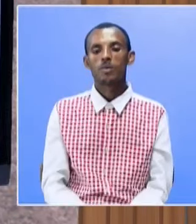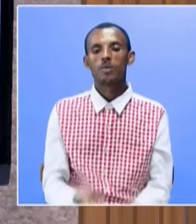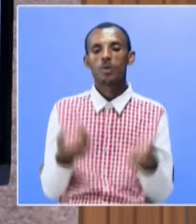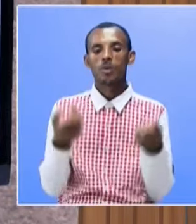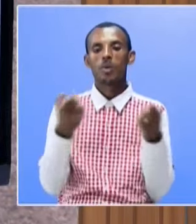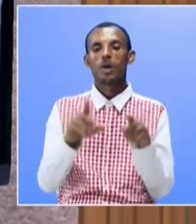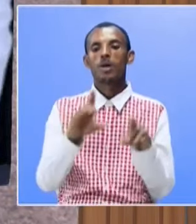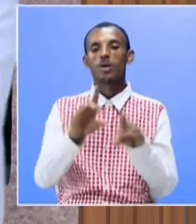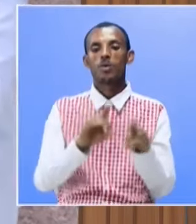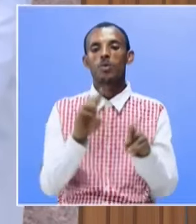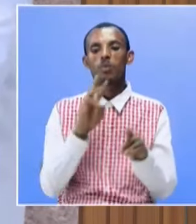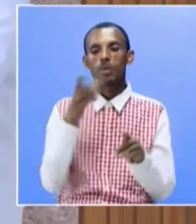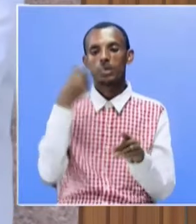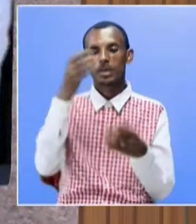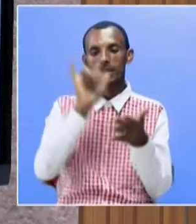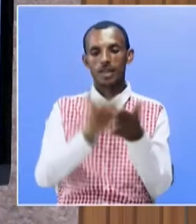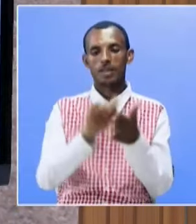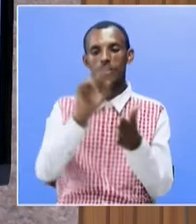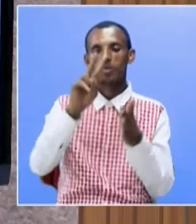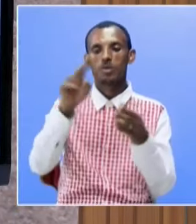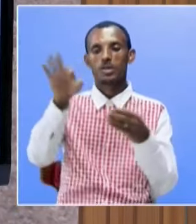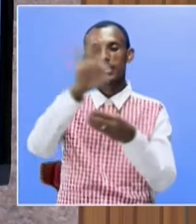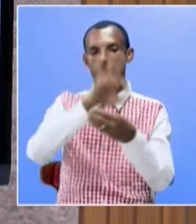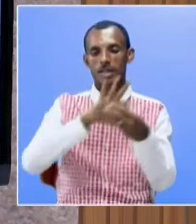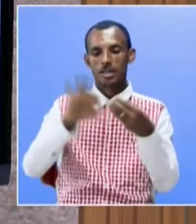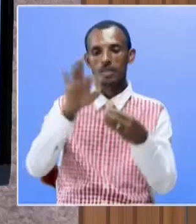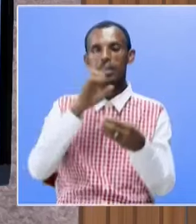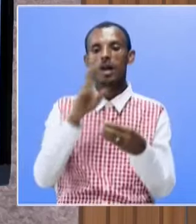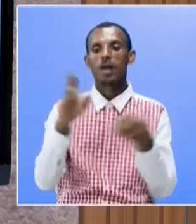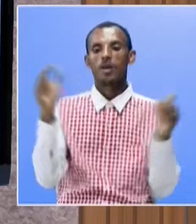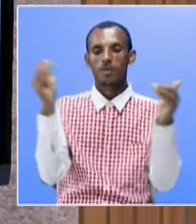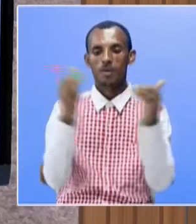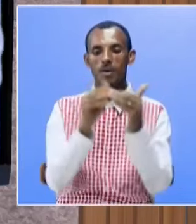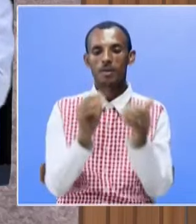When do we say that two circles are congruent?